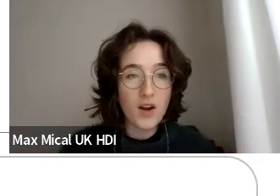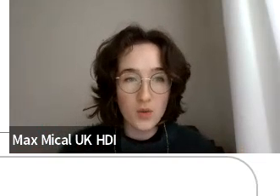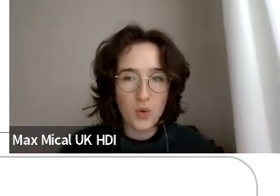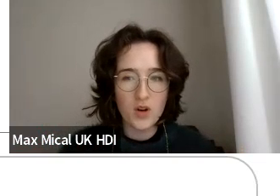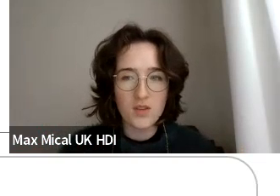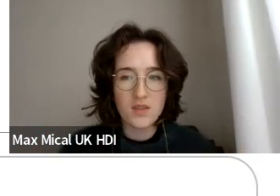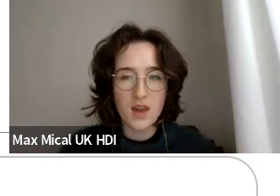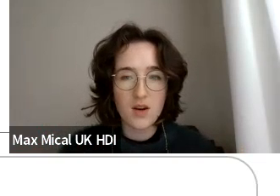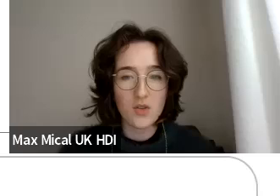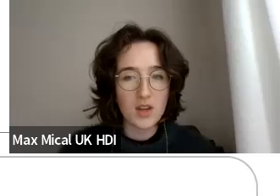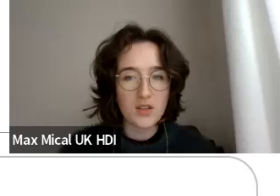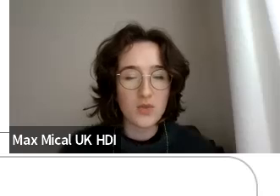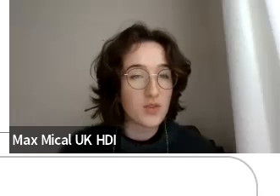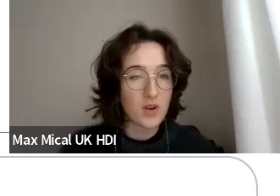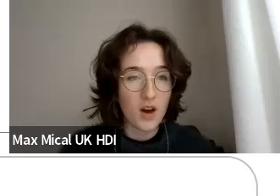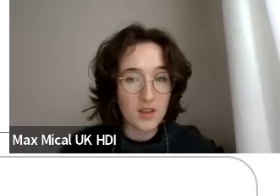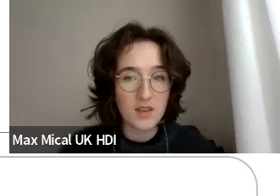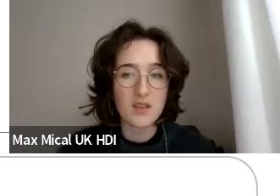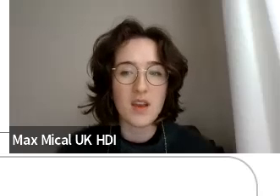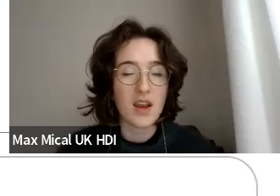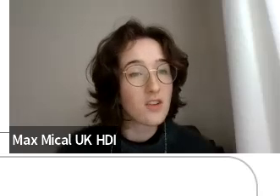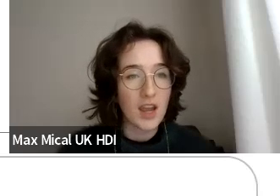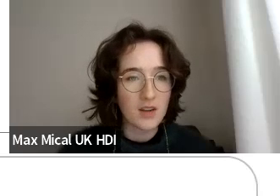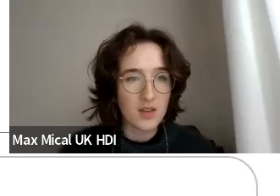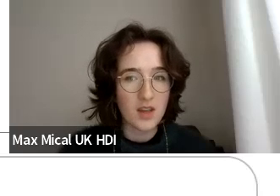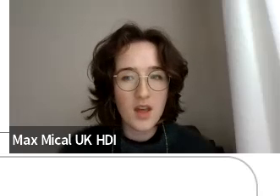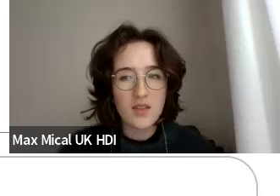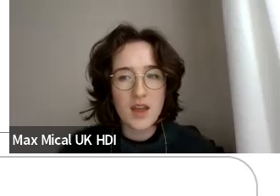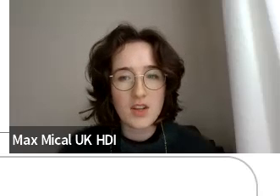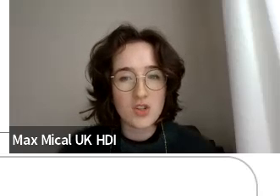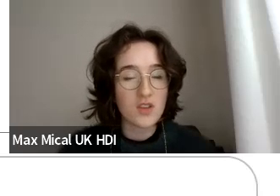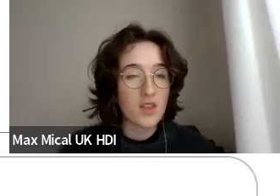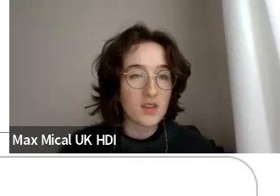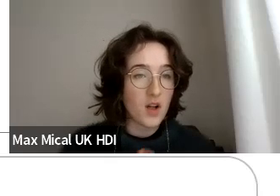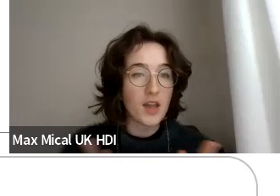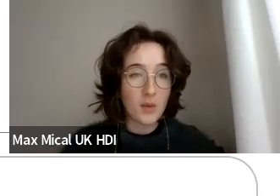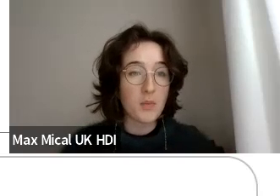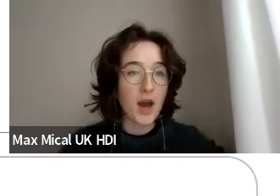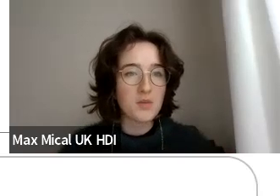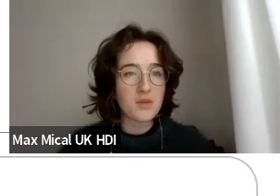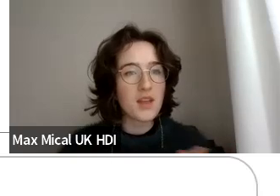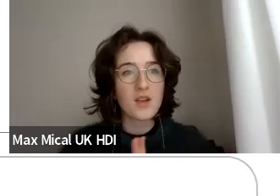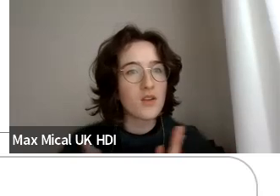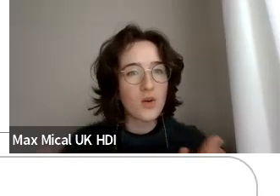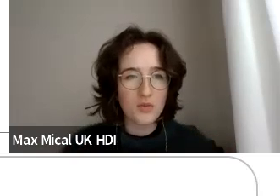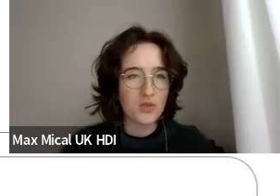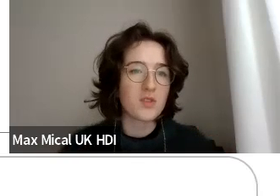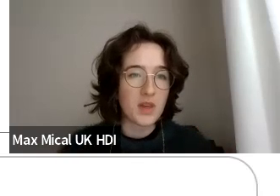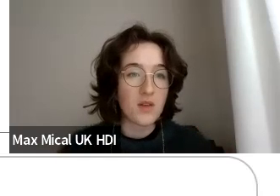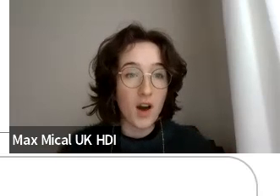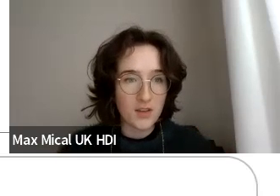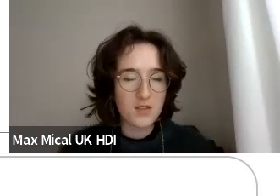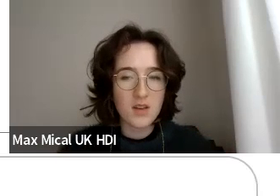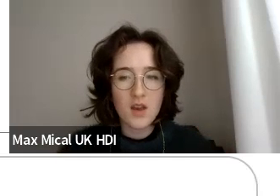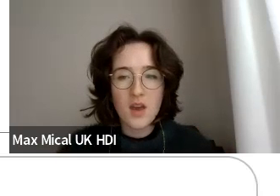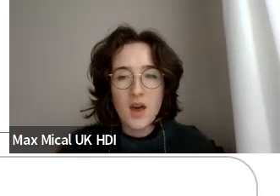a lot of reports that are created for different audiences and error handling that ensures nothing is clogging up the pipes and that no referral is